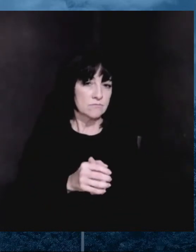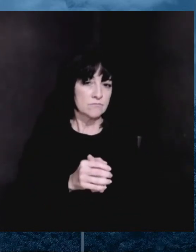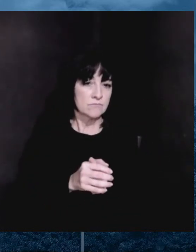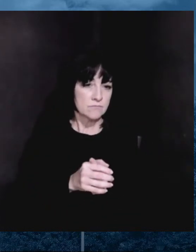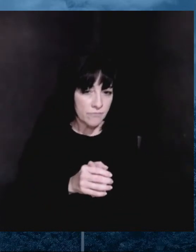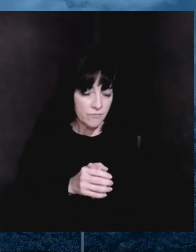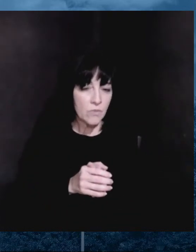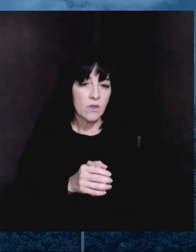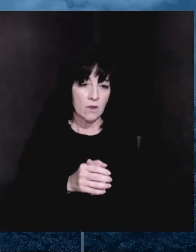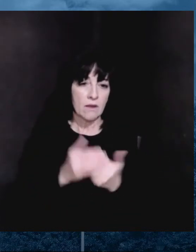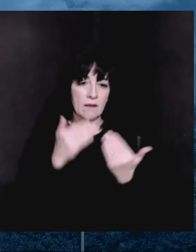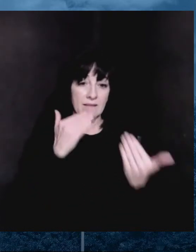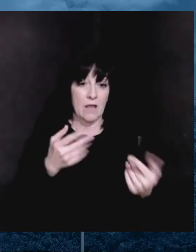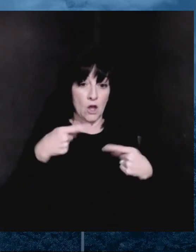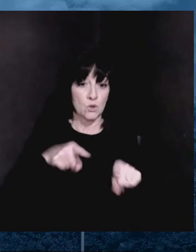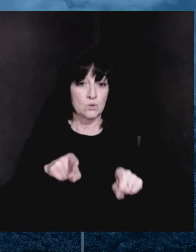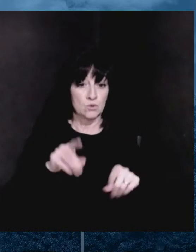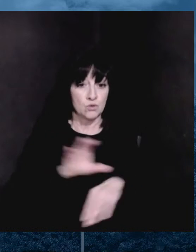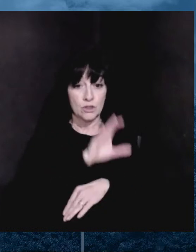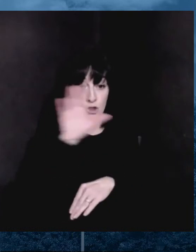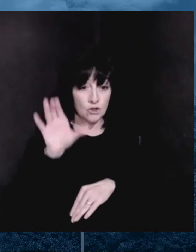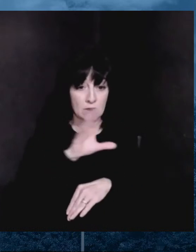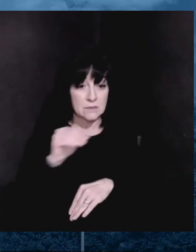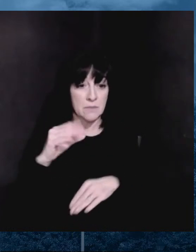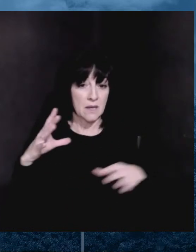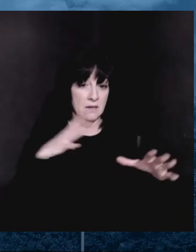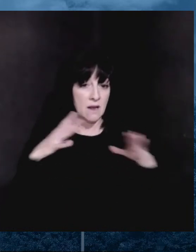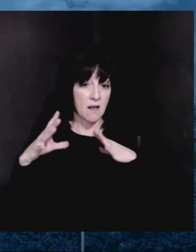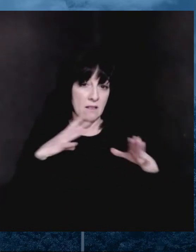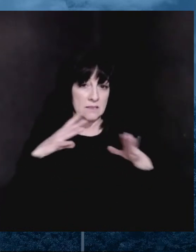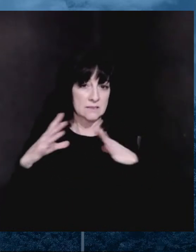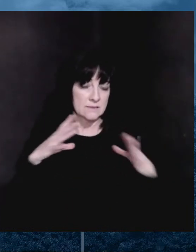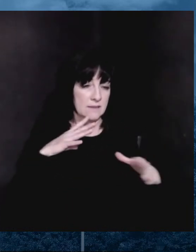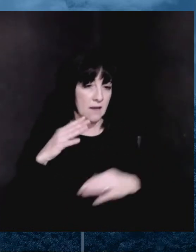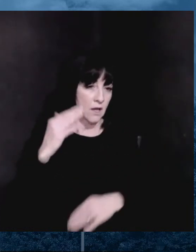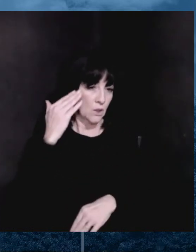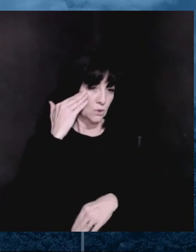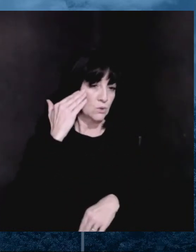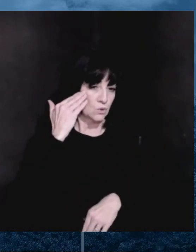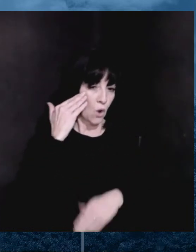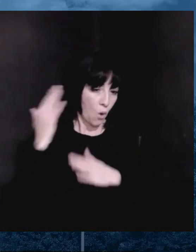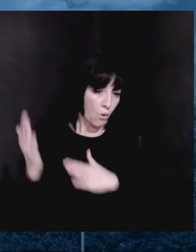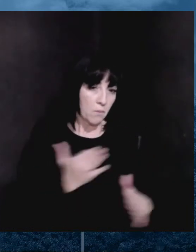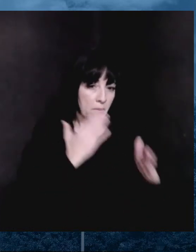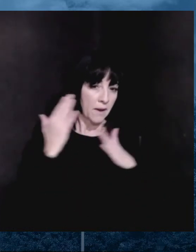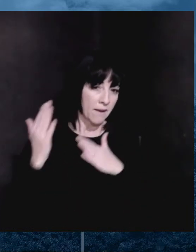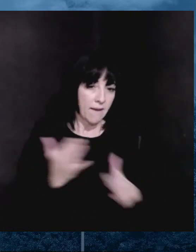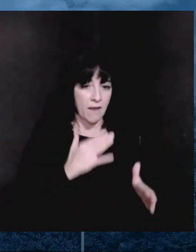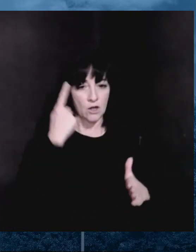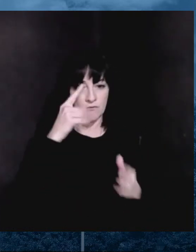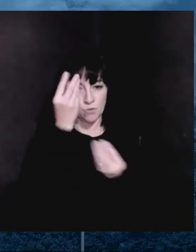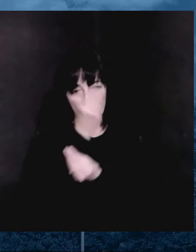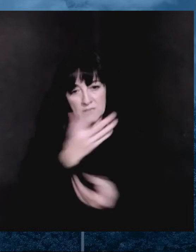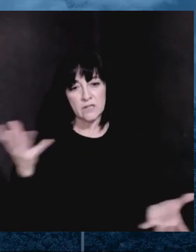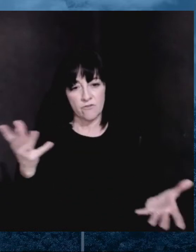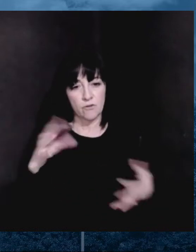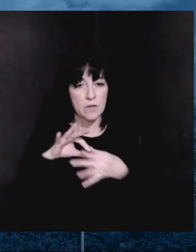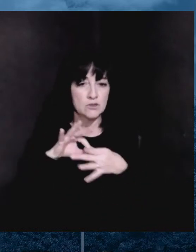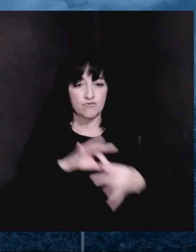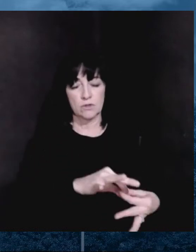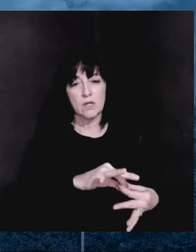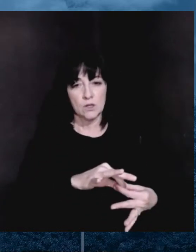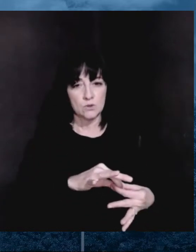Christmas, New Year's holiday, an extra week on either end, for the planning, for information sharing, for getting people